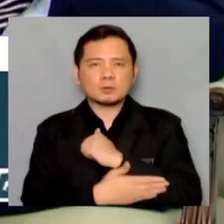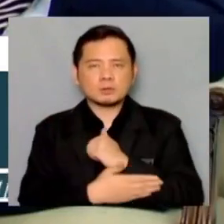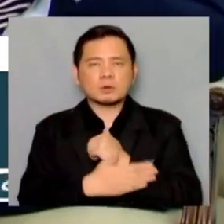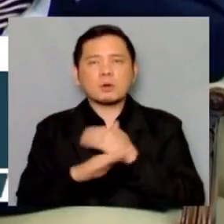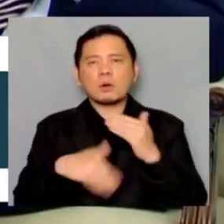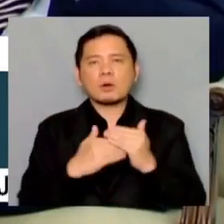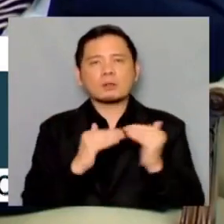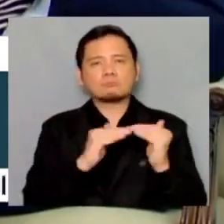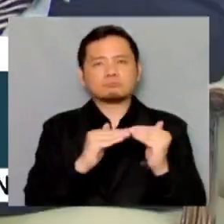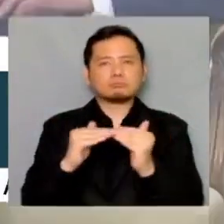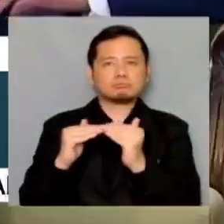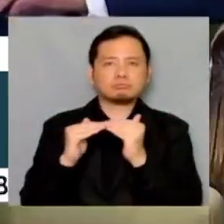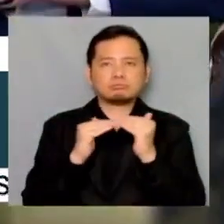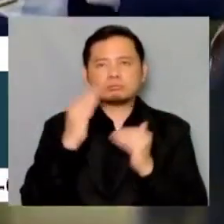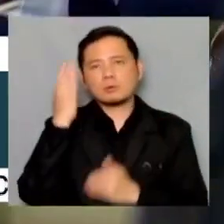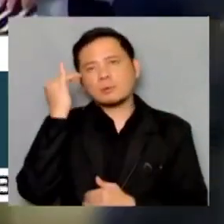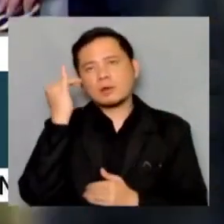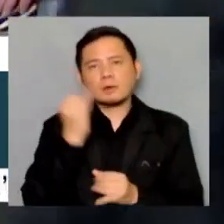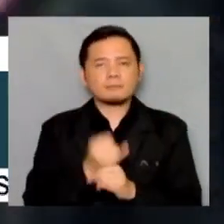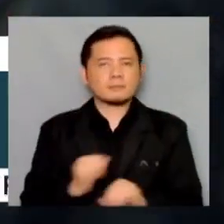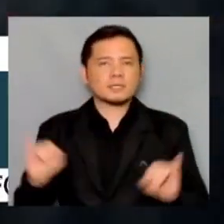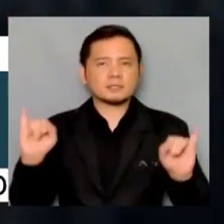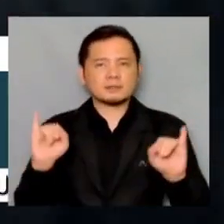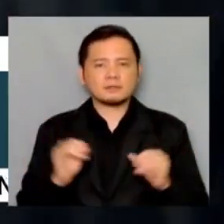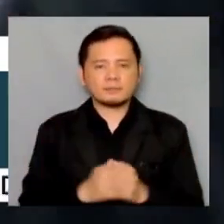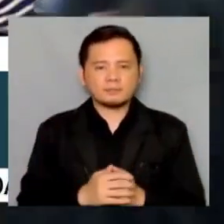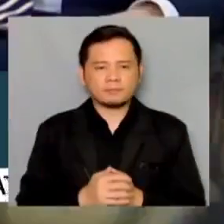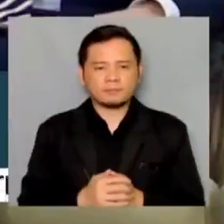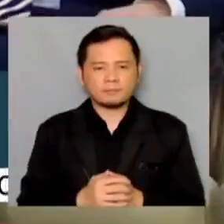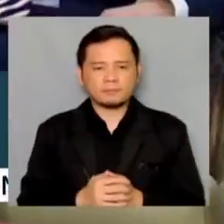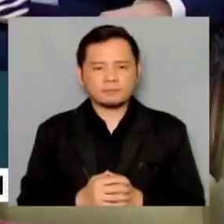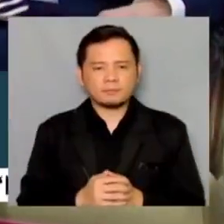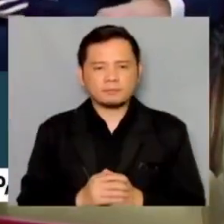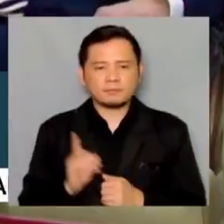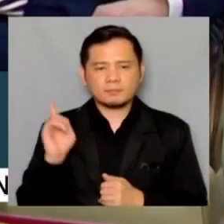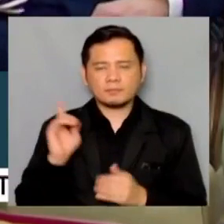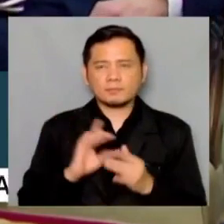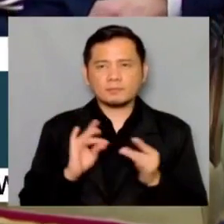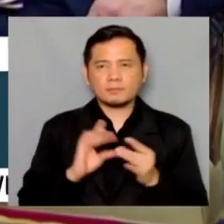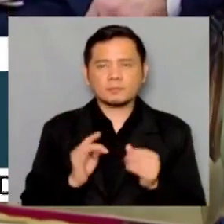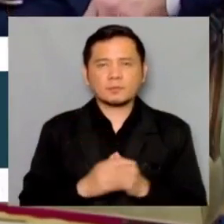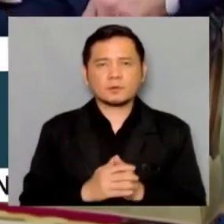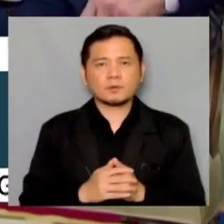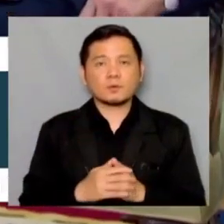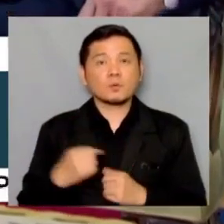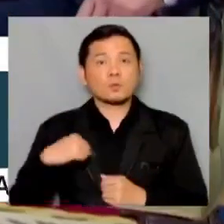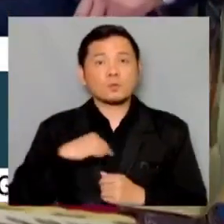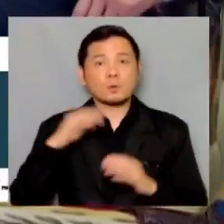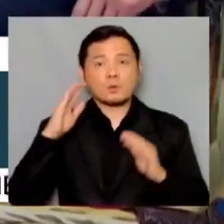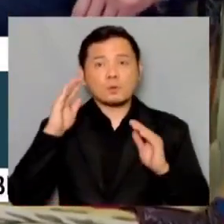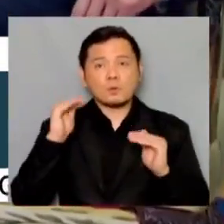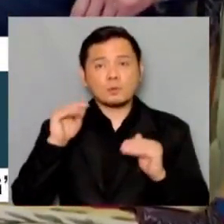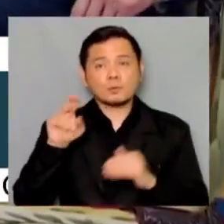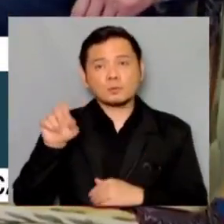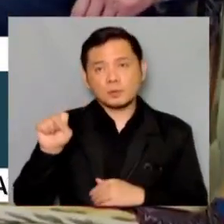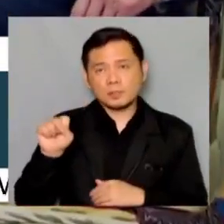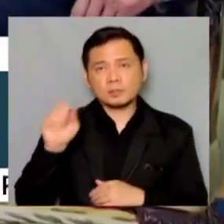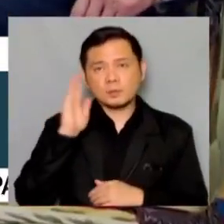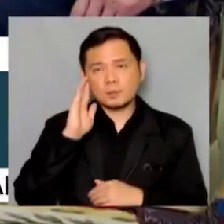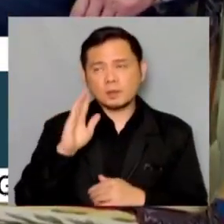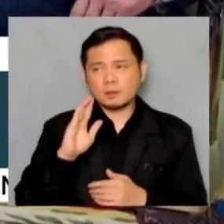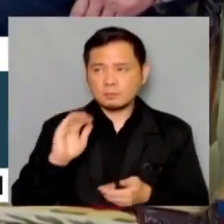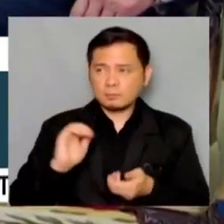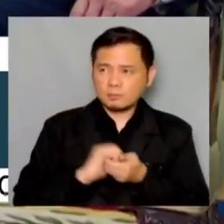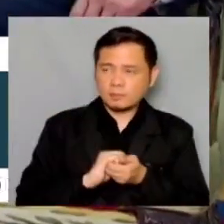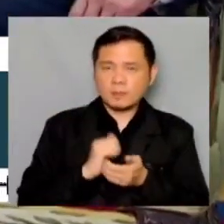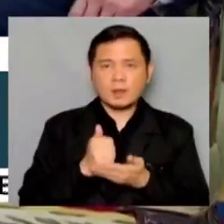the right for their sovereignty. Singapore hopes that the United States, amidst all its many preoccupations, will continue to